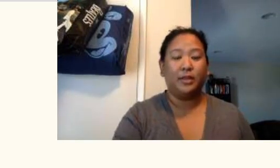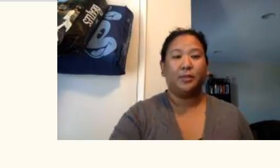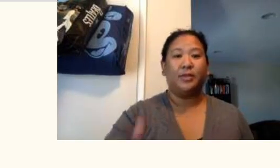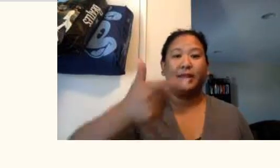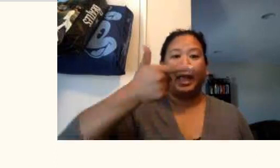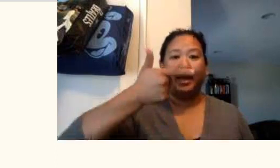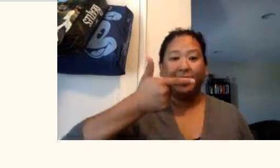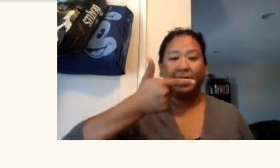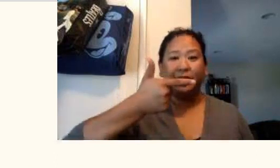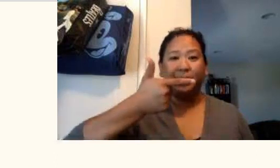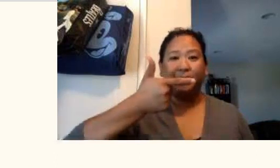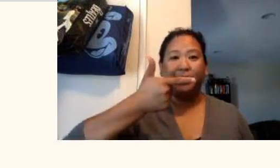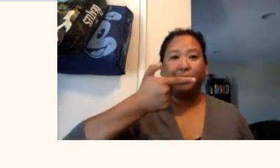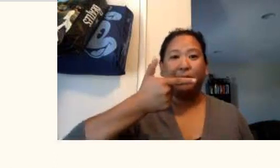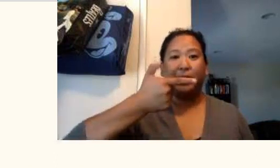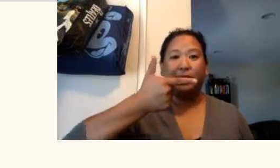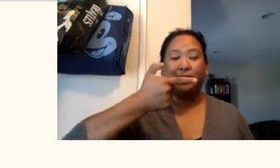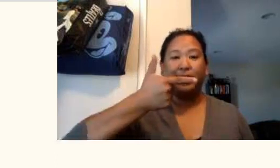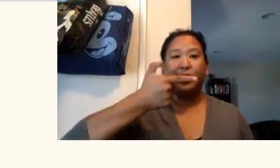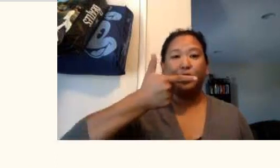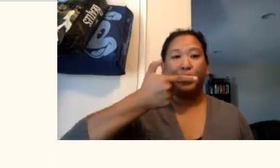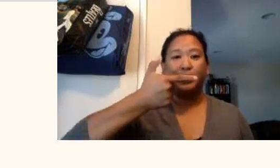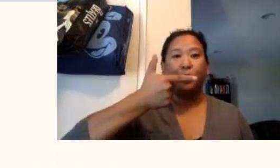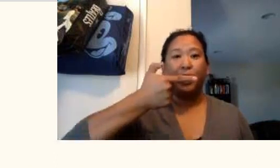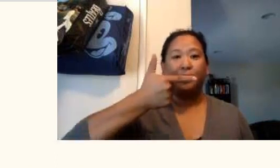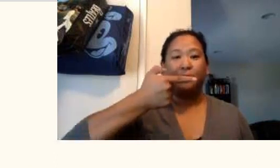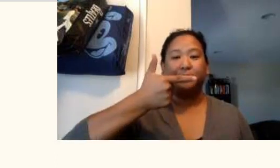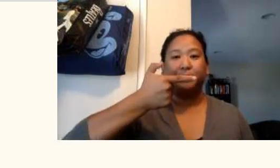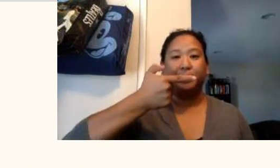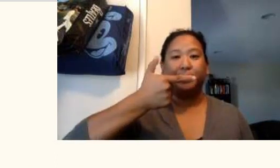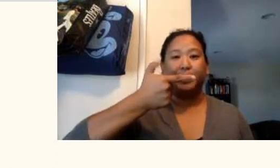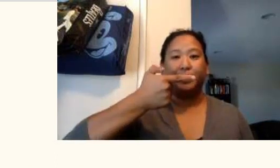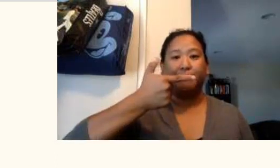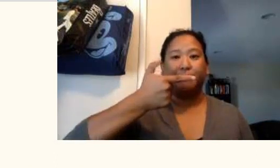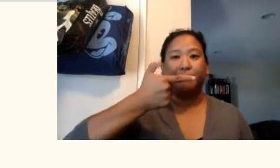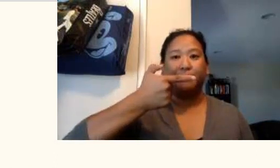21 is with an L hand shape, and then you bend, 21.